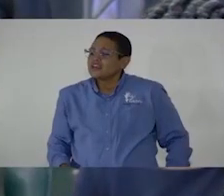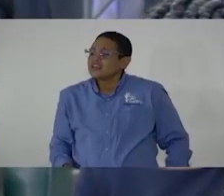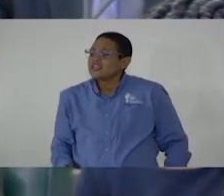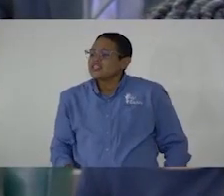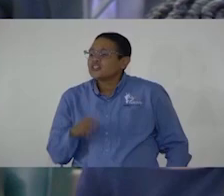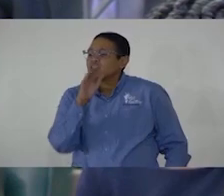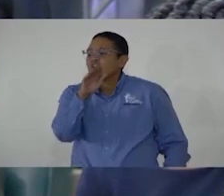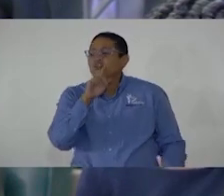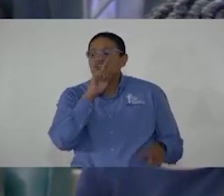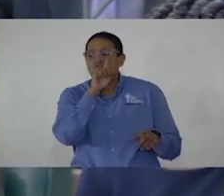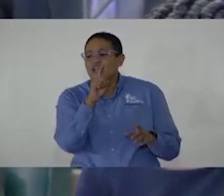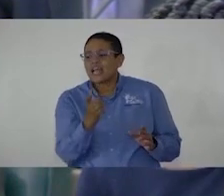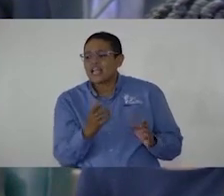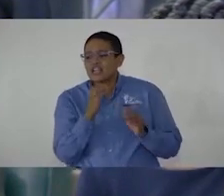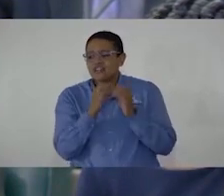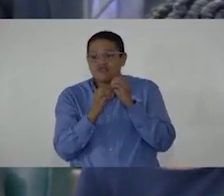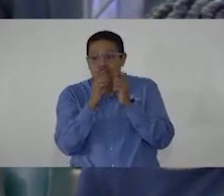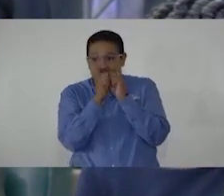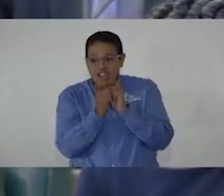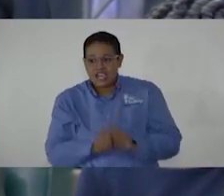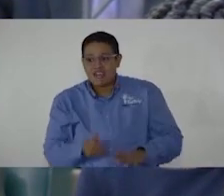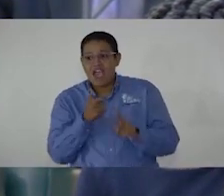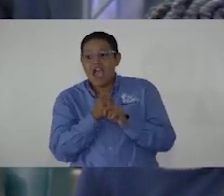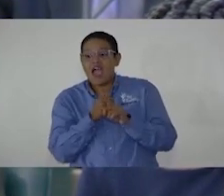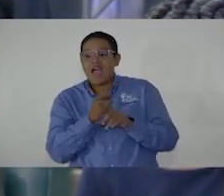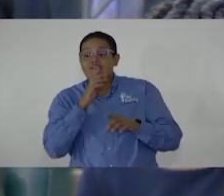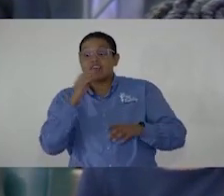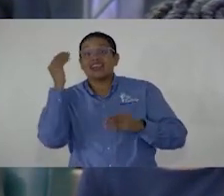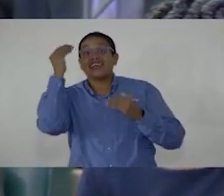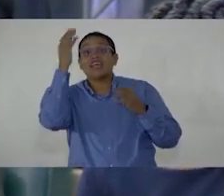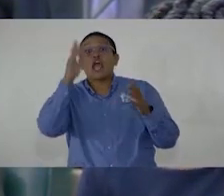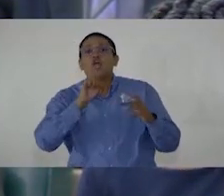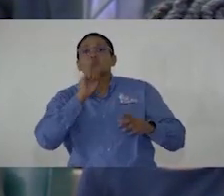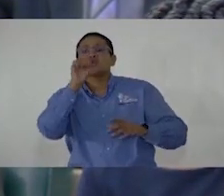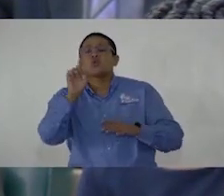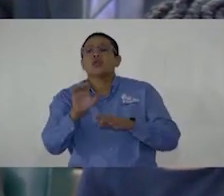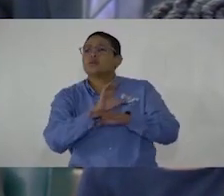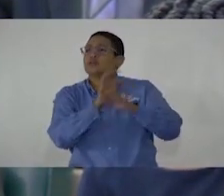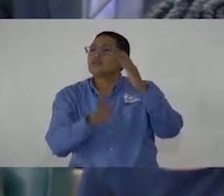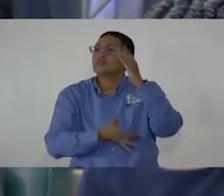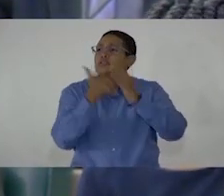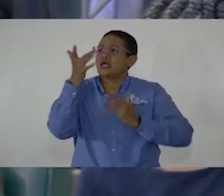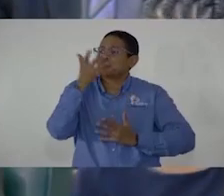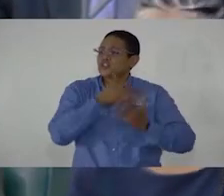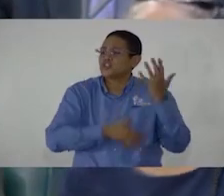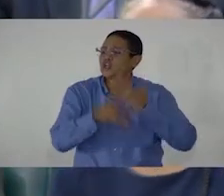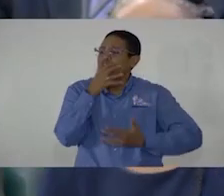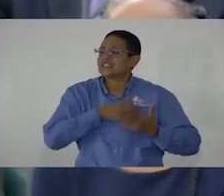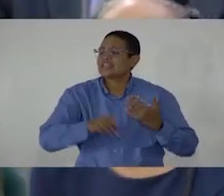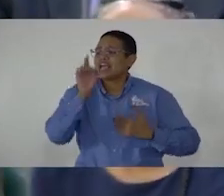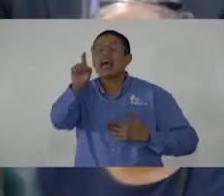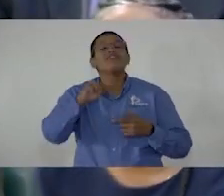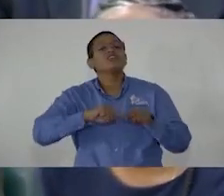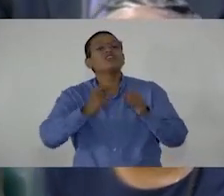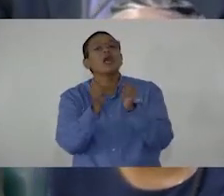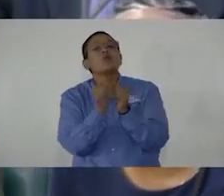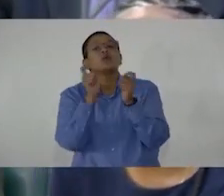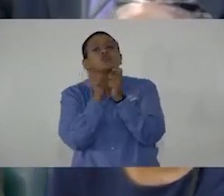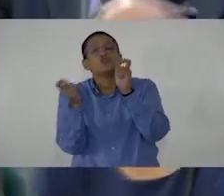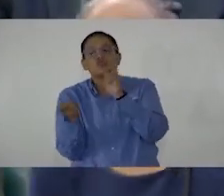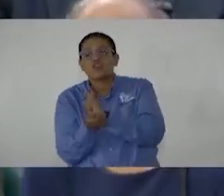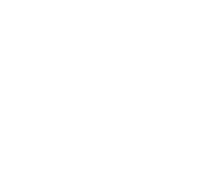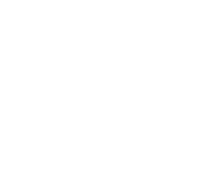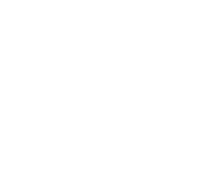In order to recraft and create a truly digital society, it has to start with the transformation of our